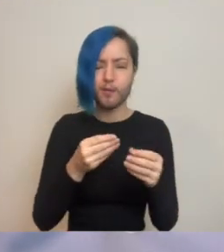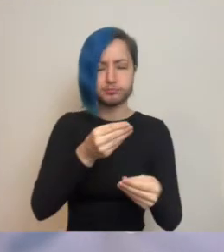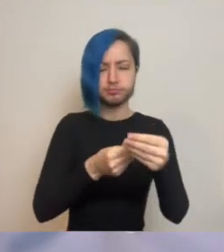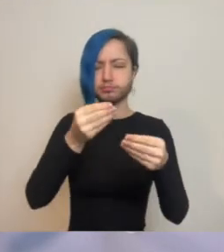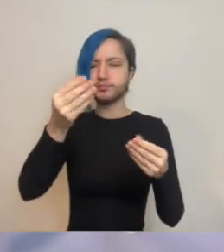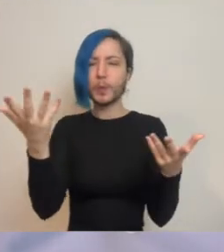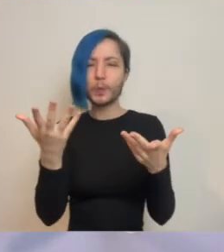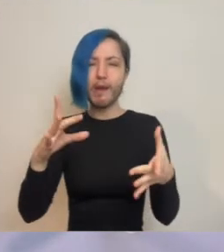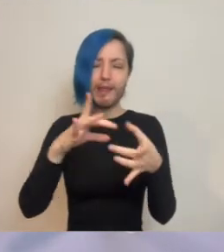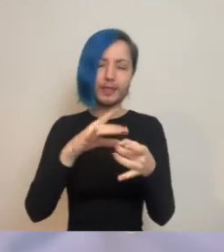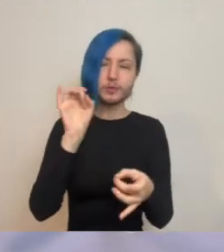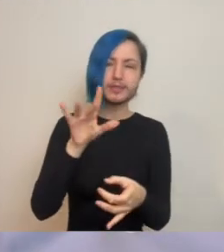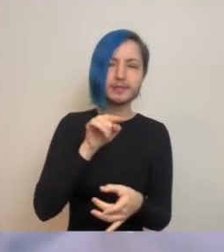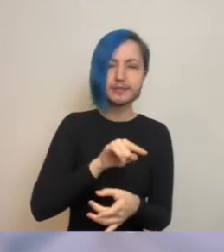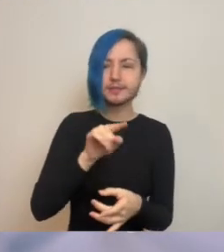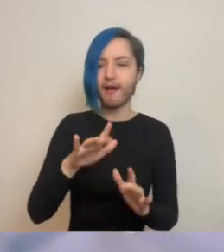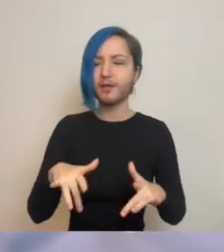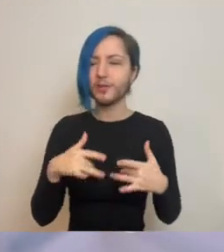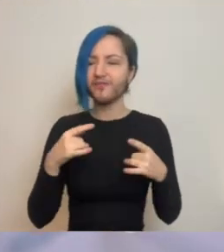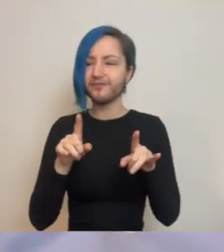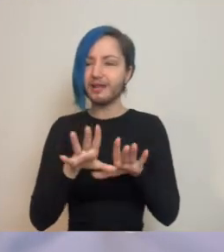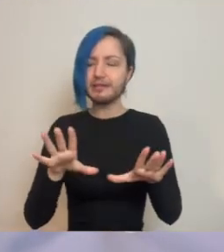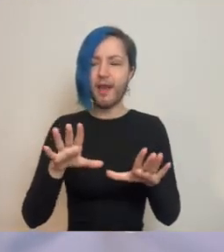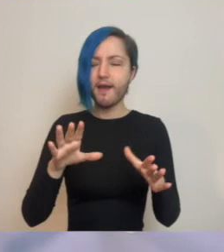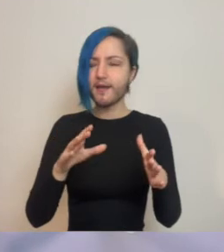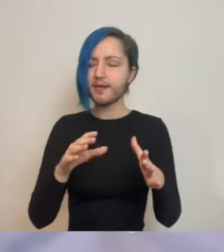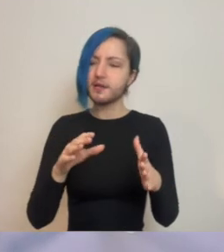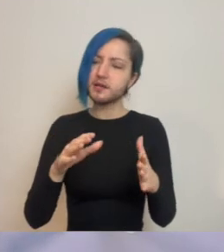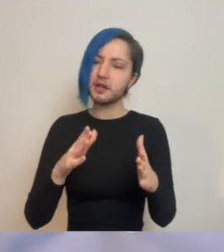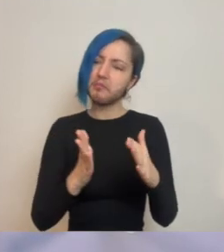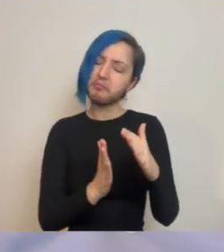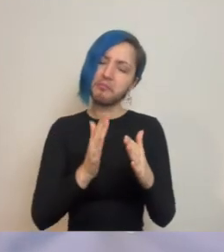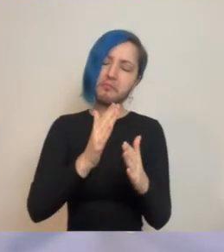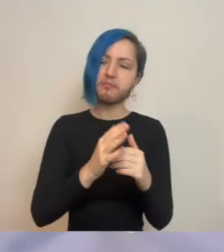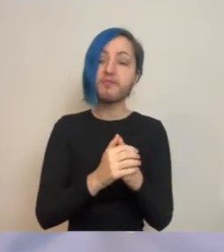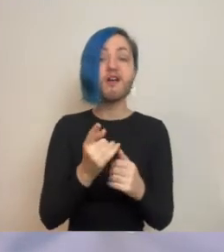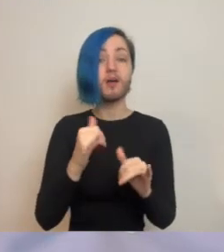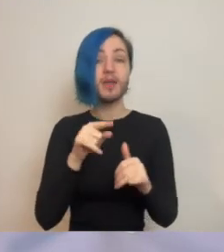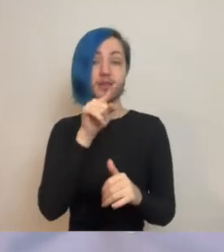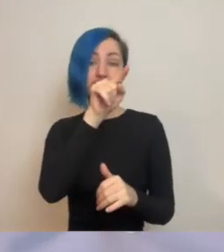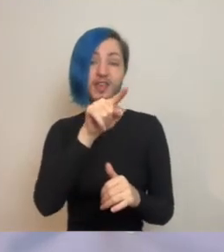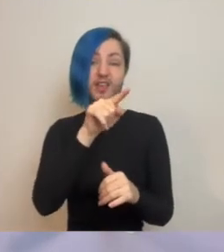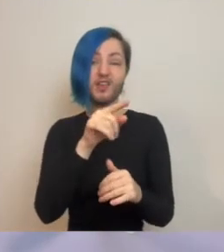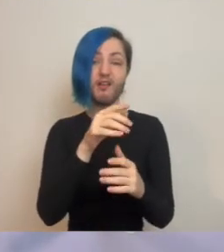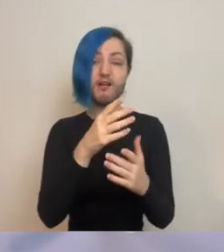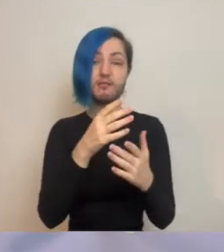star. So it feels like they're coming maybe over here, because there's not much going on there.